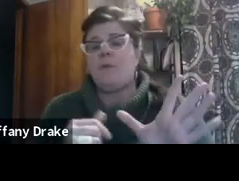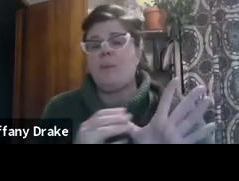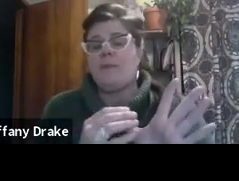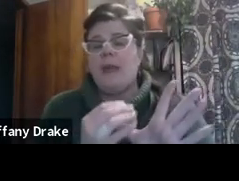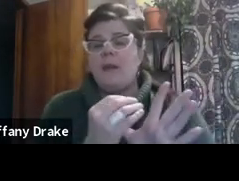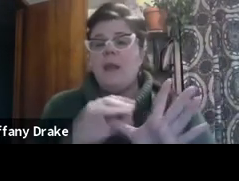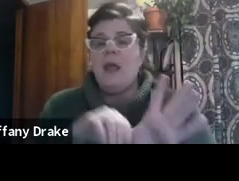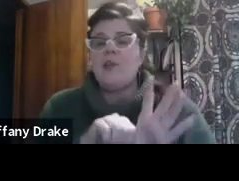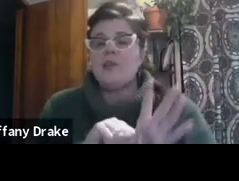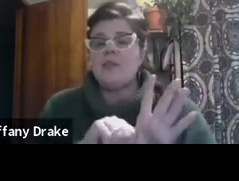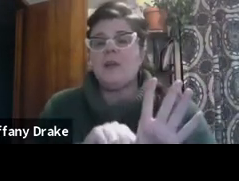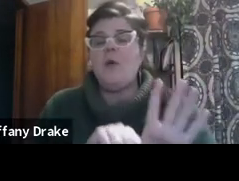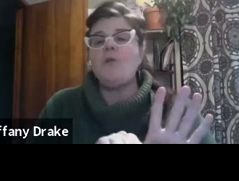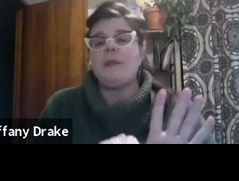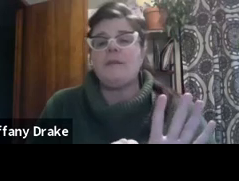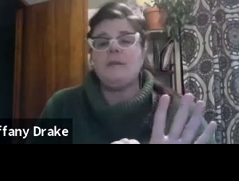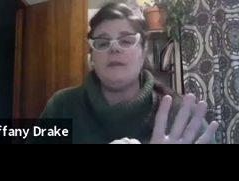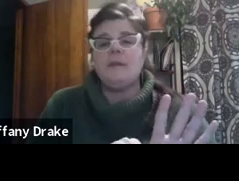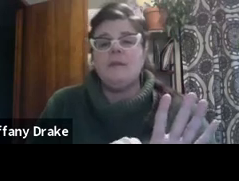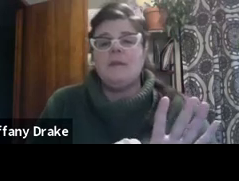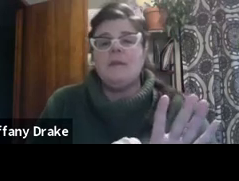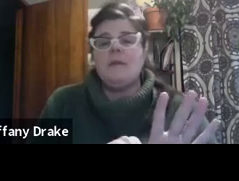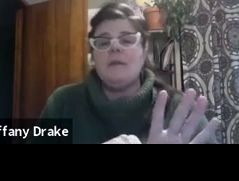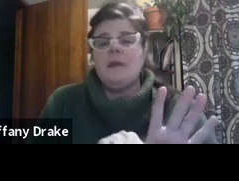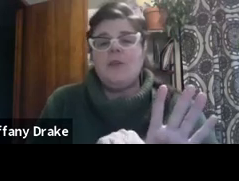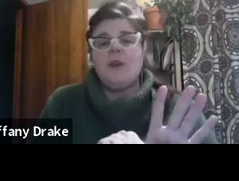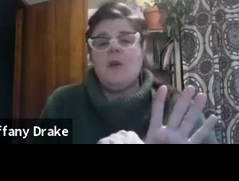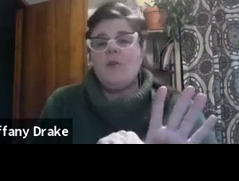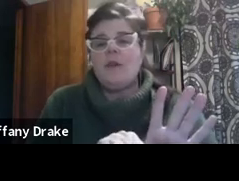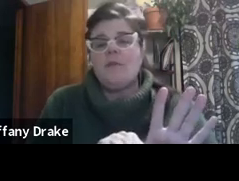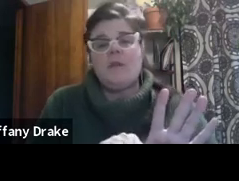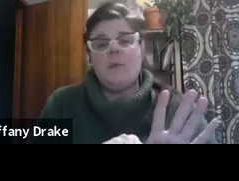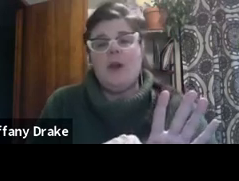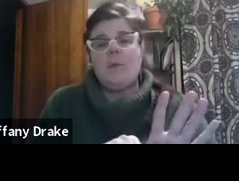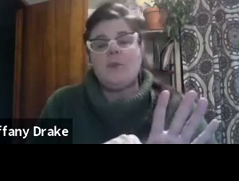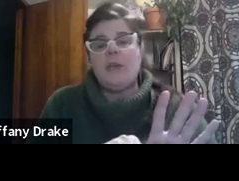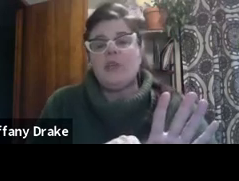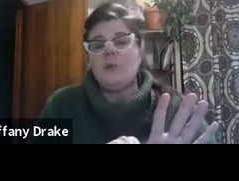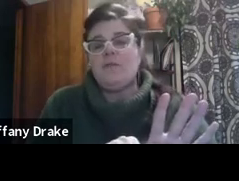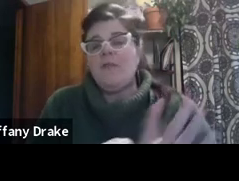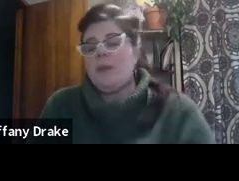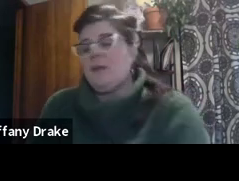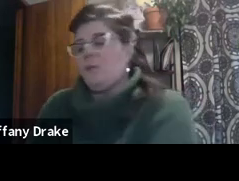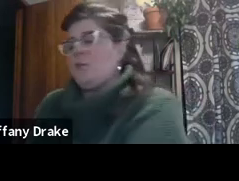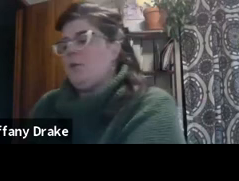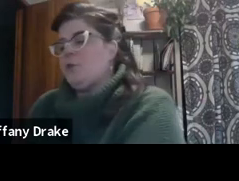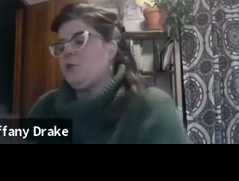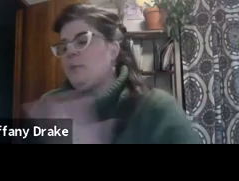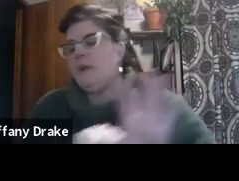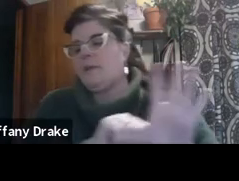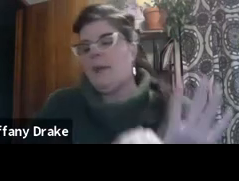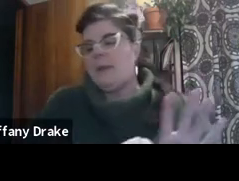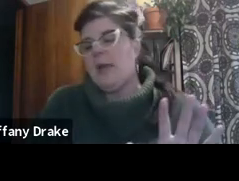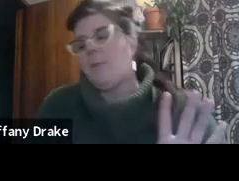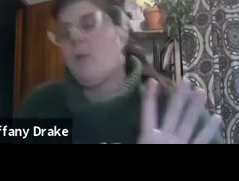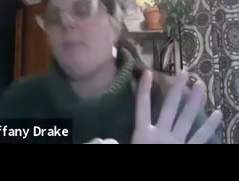thumb for upset. And you're just going to hold it. And you're gonna hold it somewhere between 2 and 5 minutes. We'll do it for